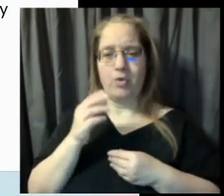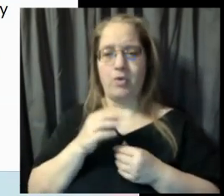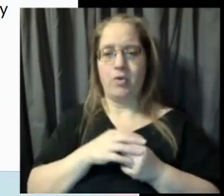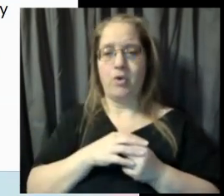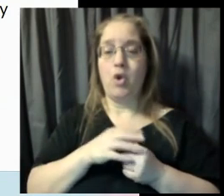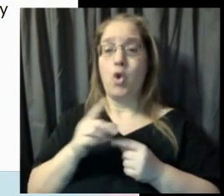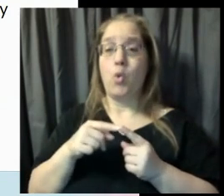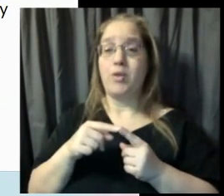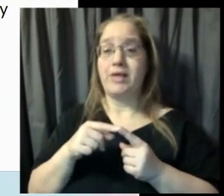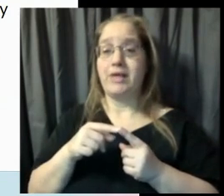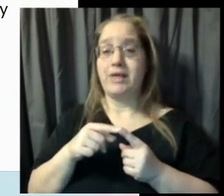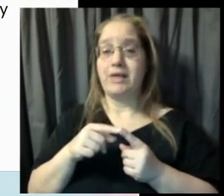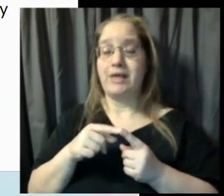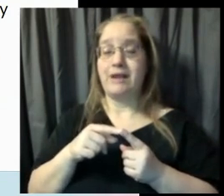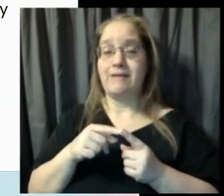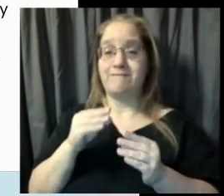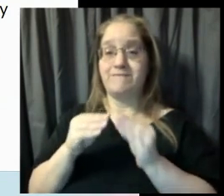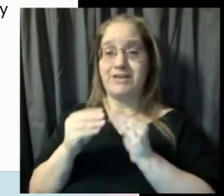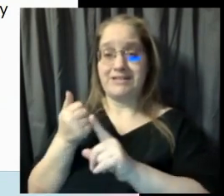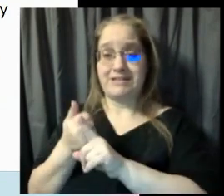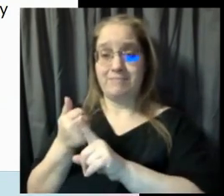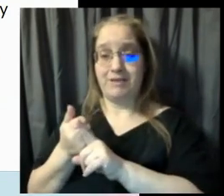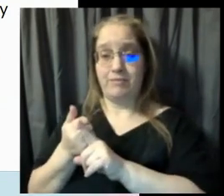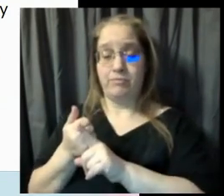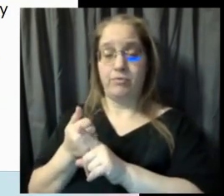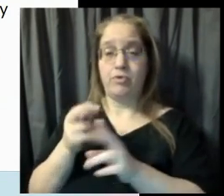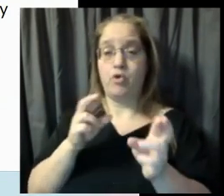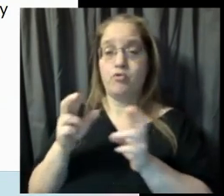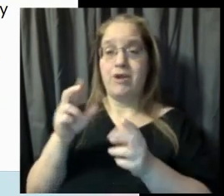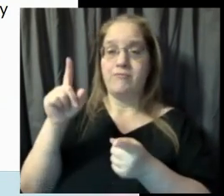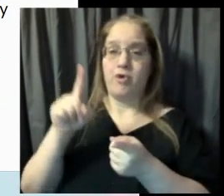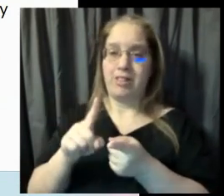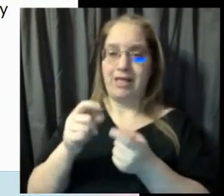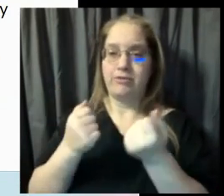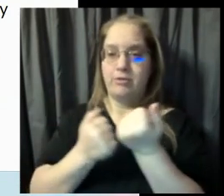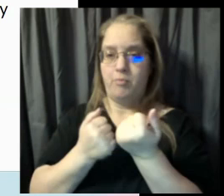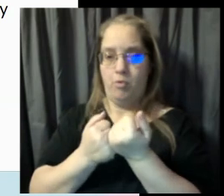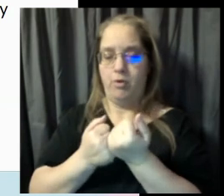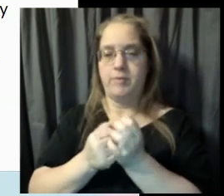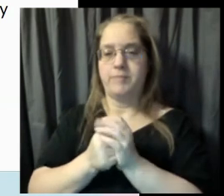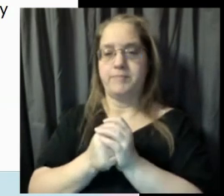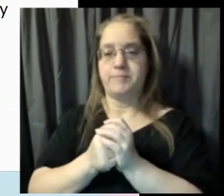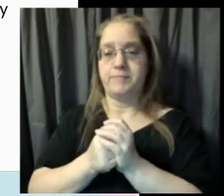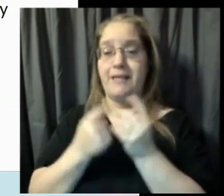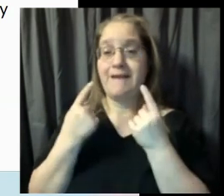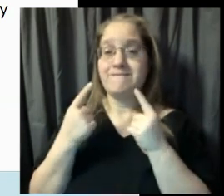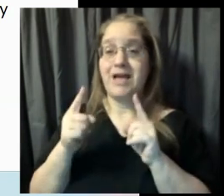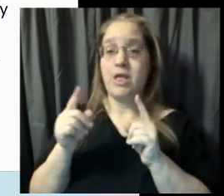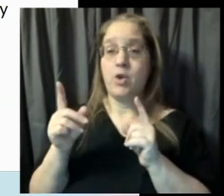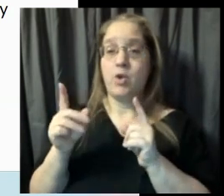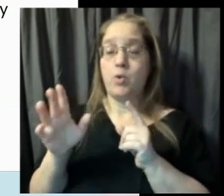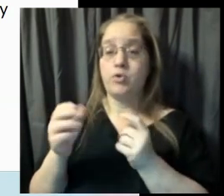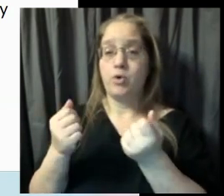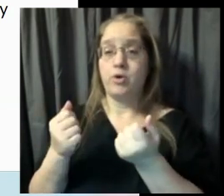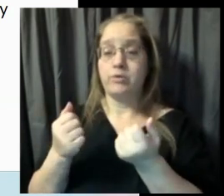from mistakes or interruptions on their own, they're ready for less guidance. And finally, when your prompts or cues are